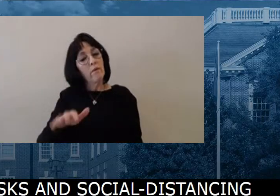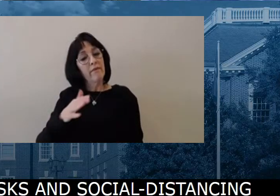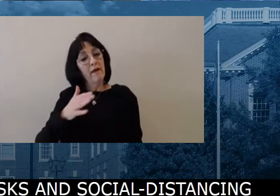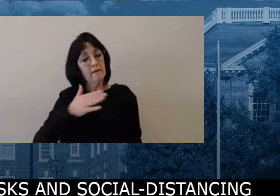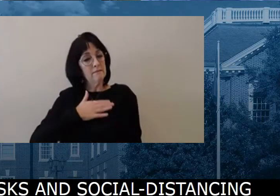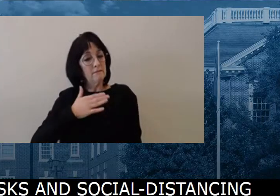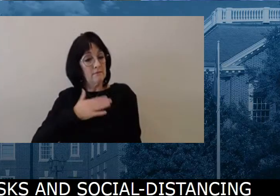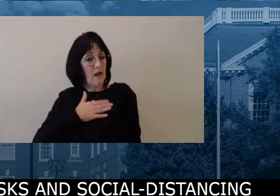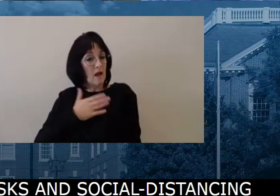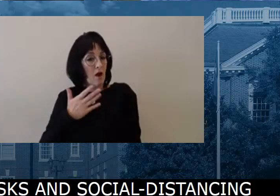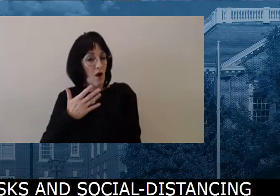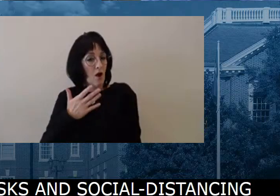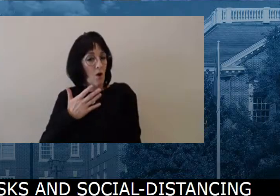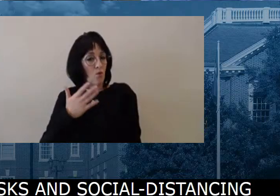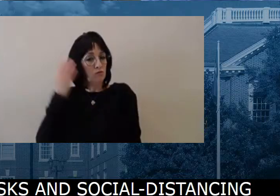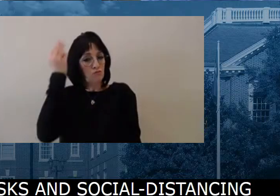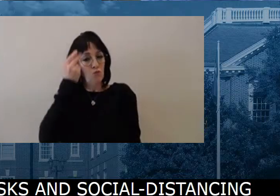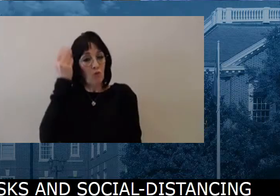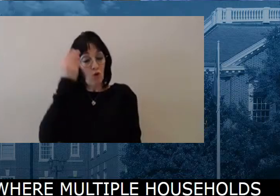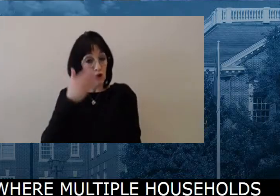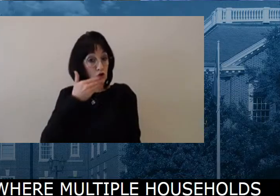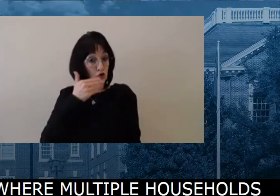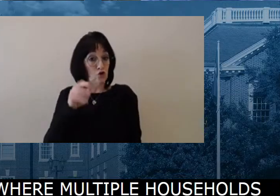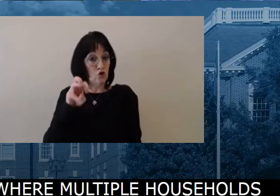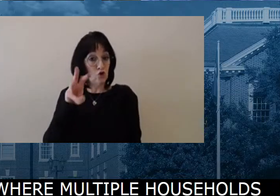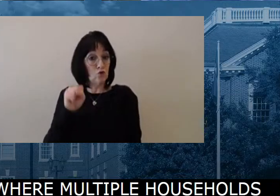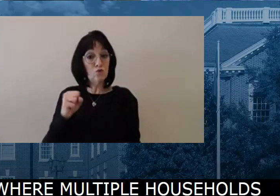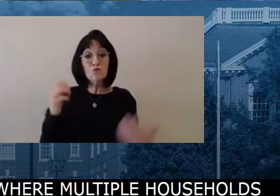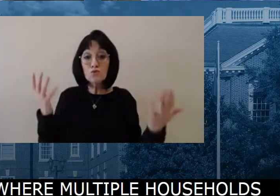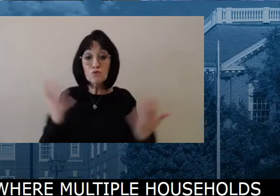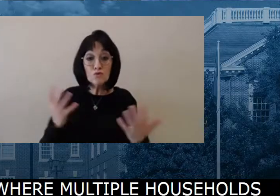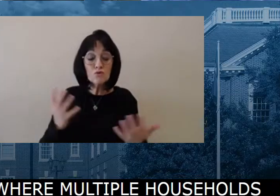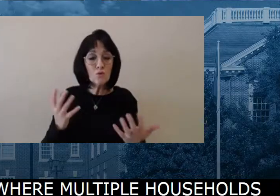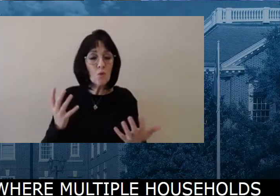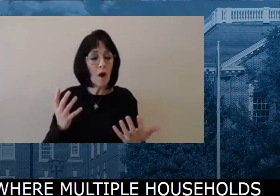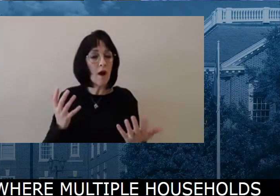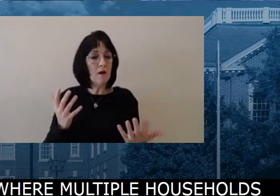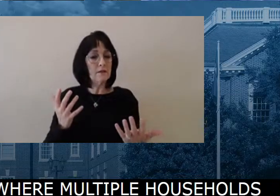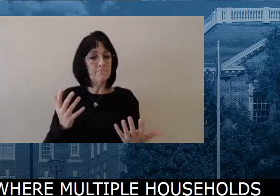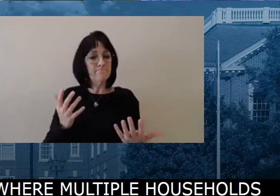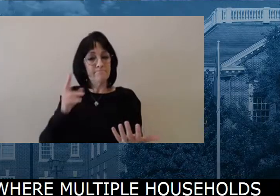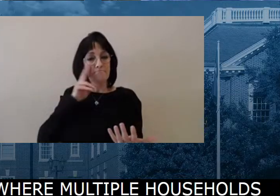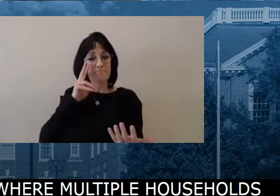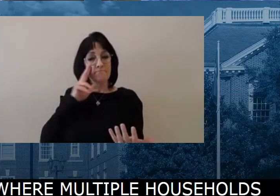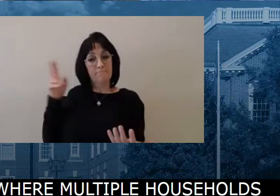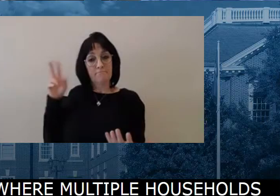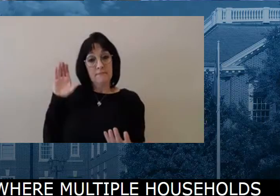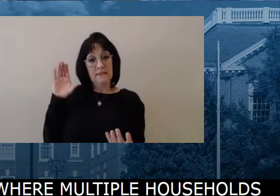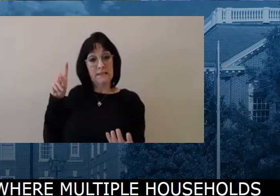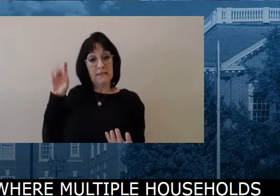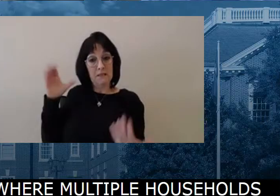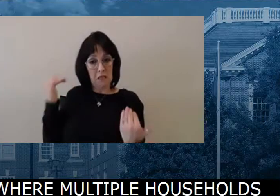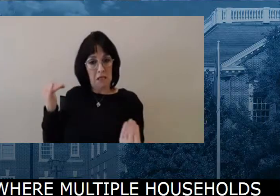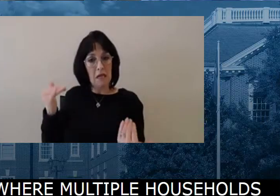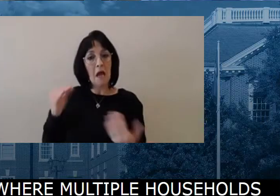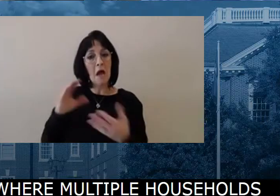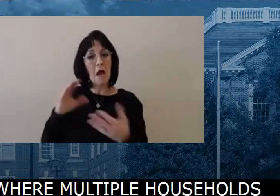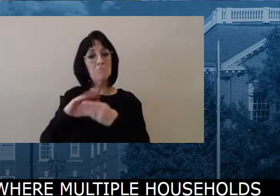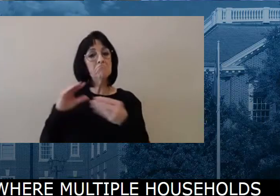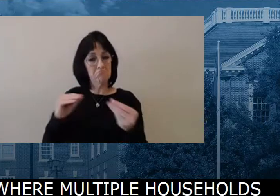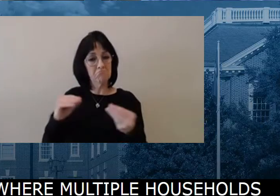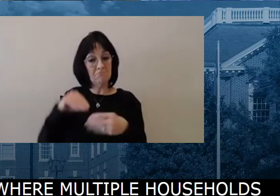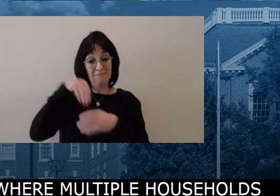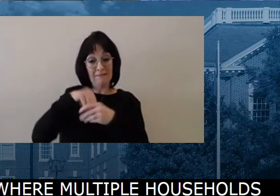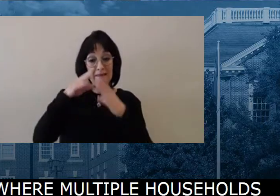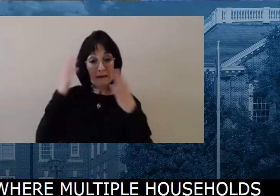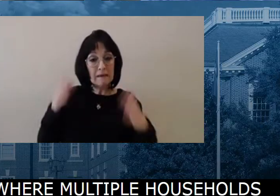for interactions with family members and friends at this level for people who are fully vaccinated. Dr. Rattay?